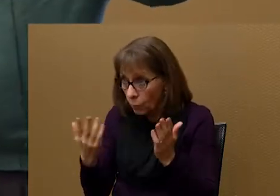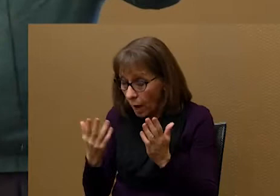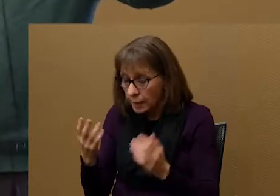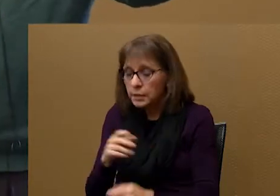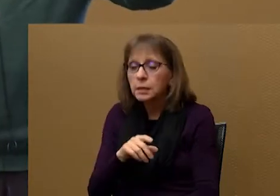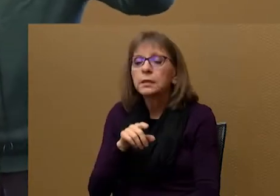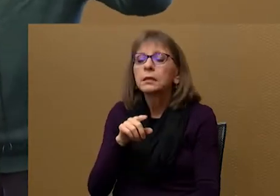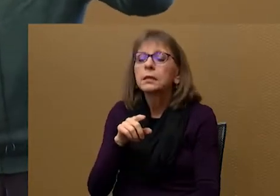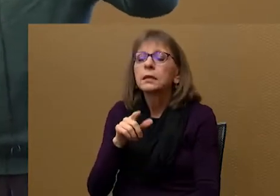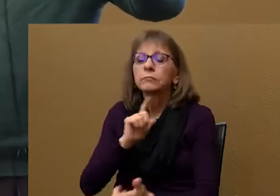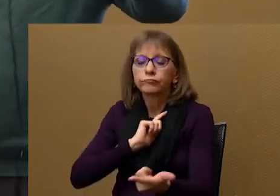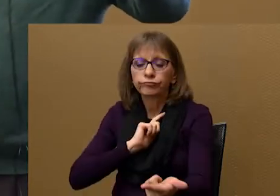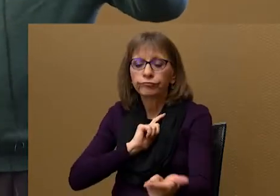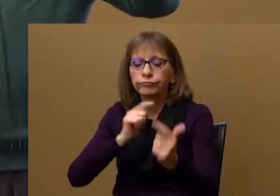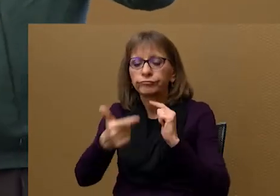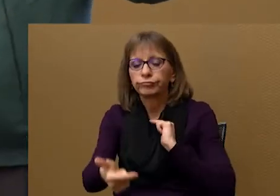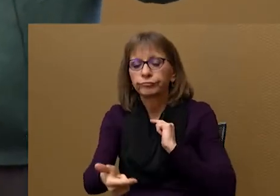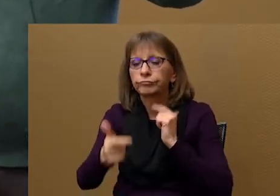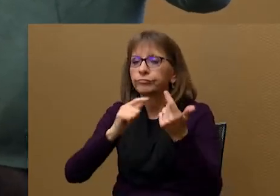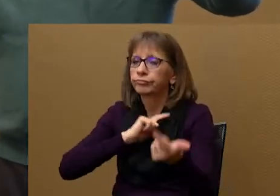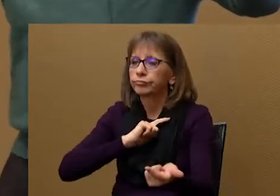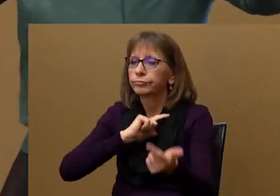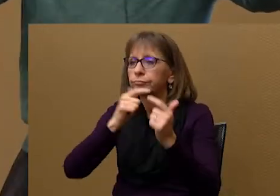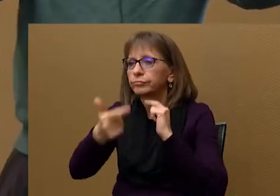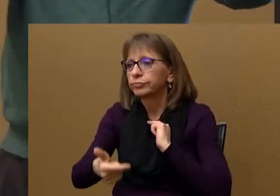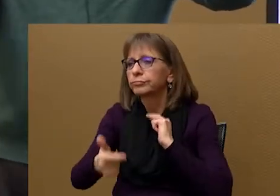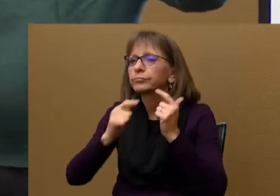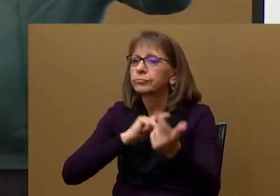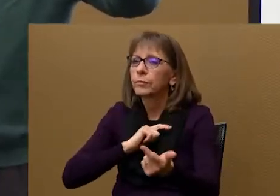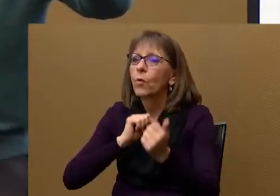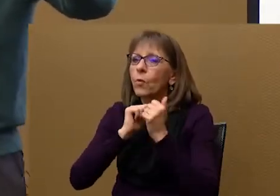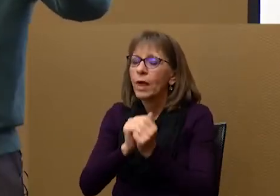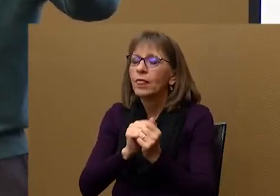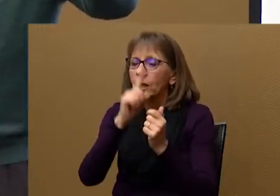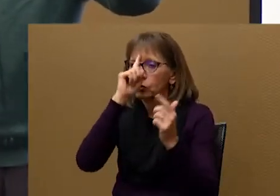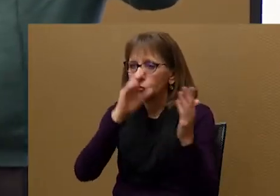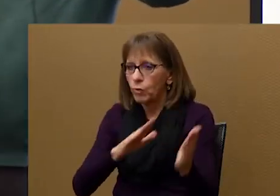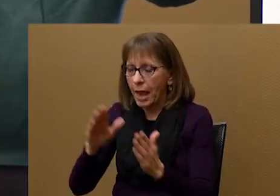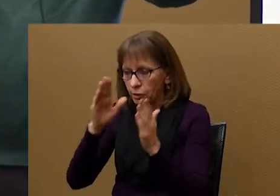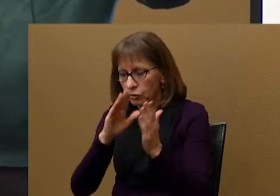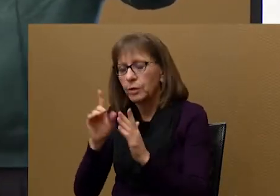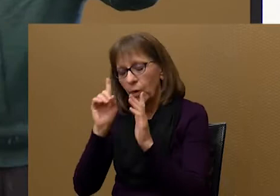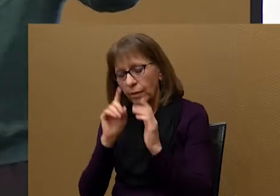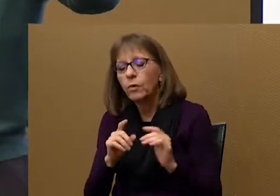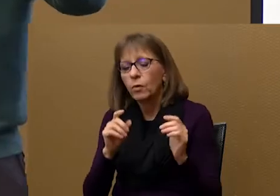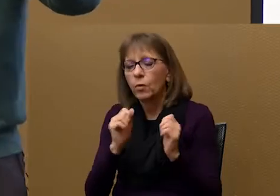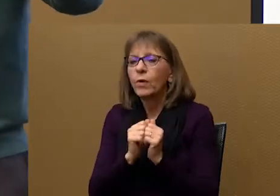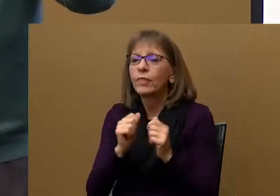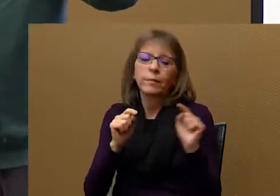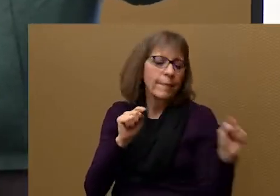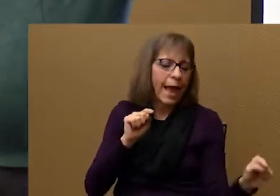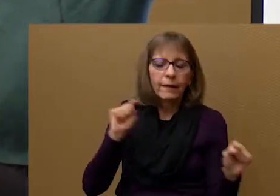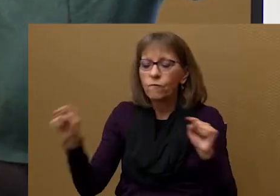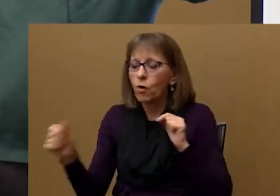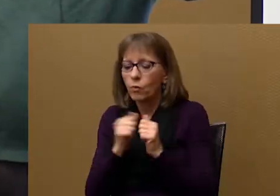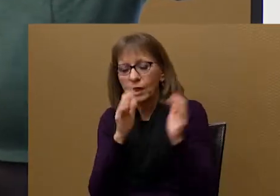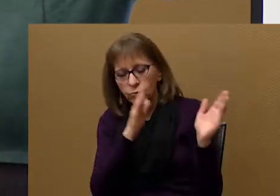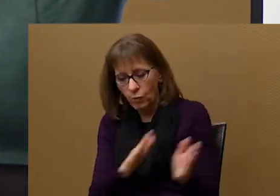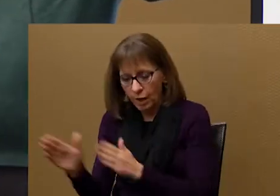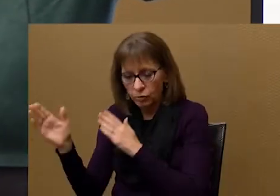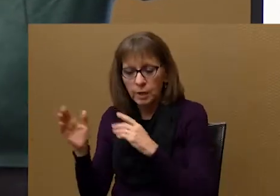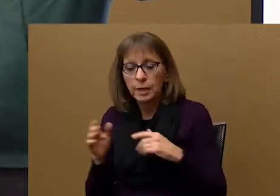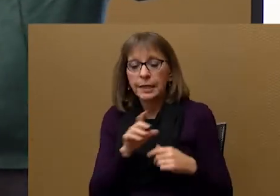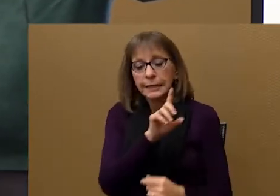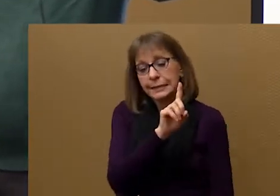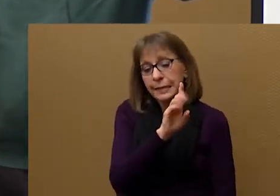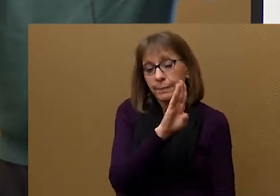hard to sign, hard to explain. But it means you go back and forth between opposing strategies. So the way